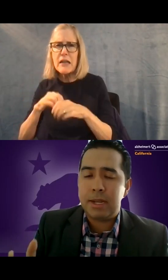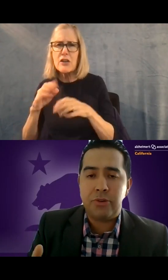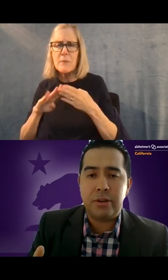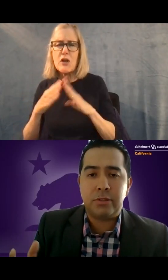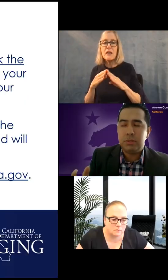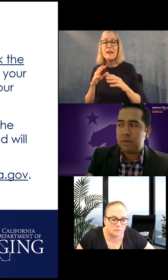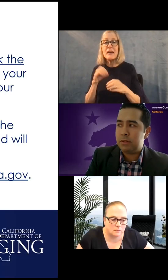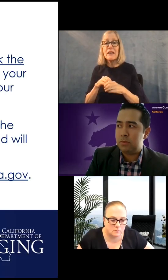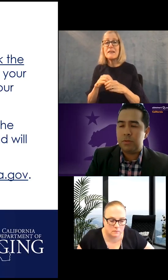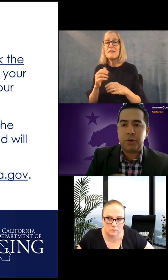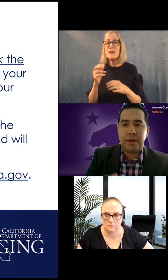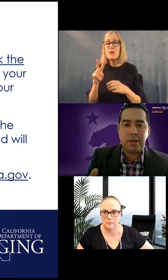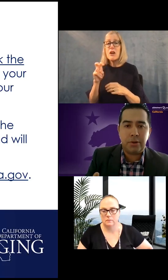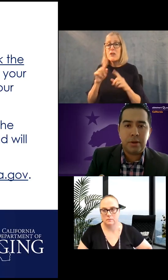is